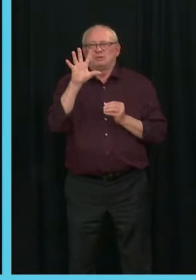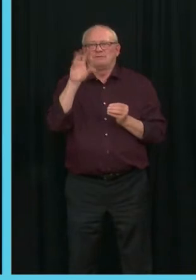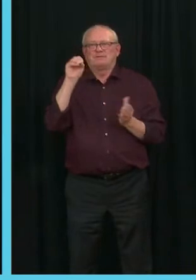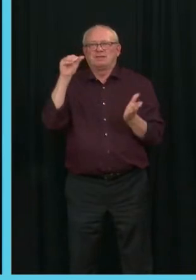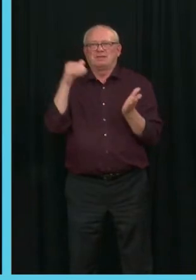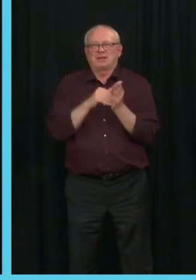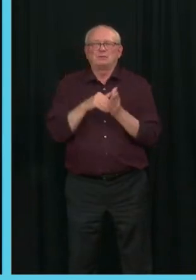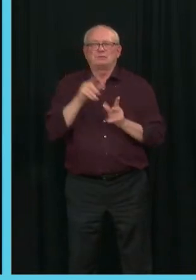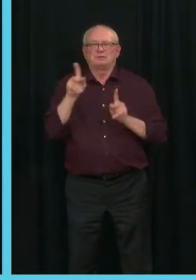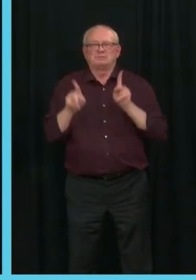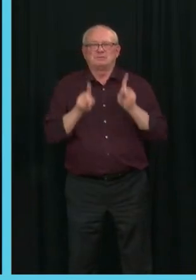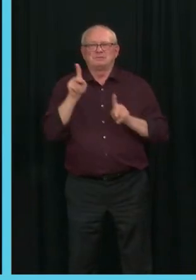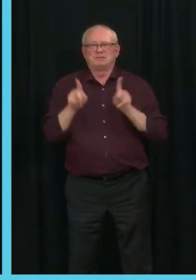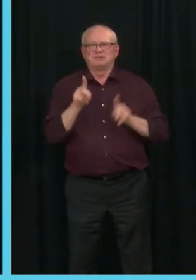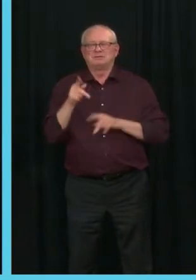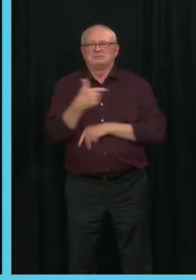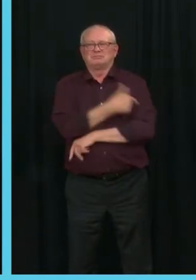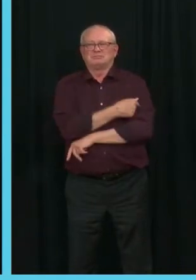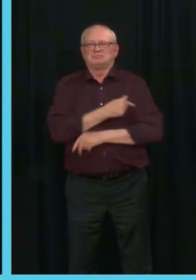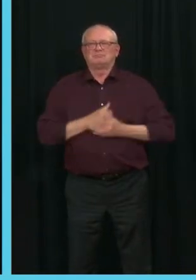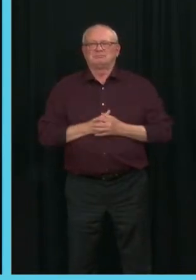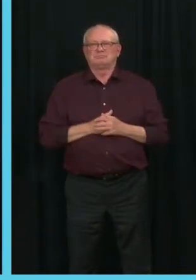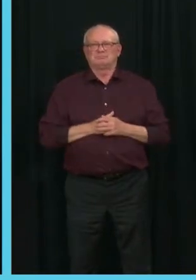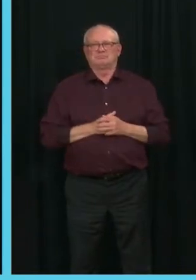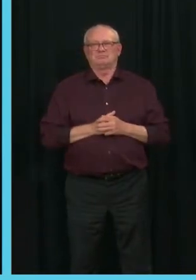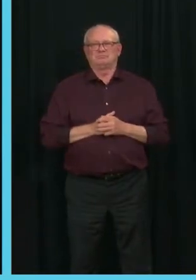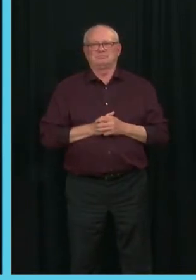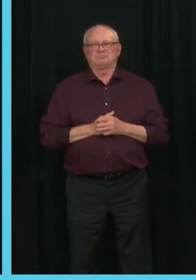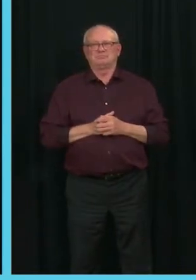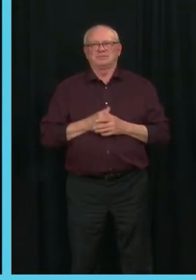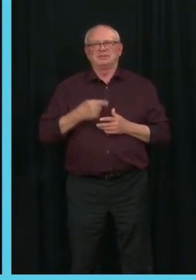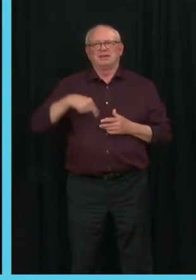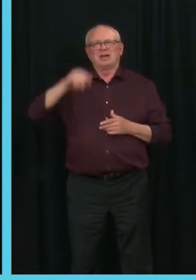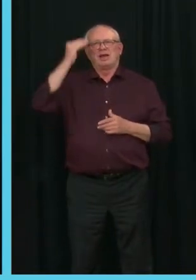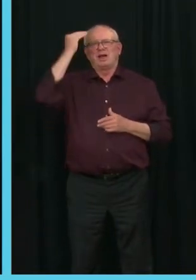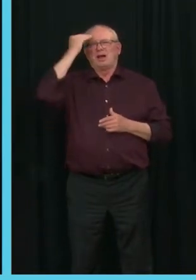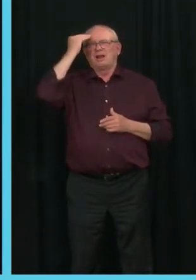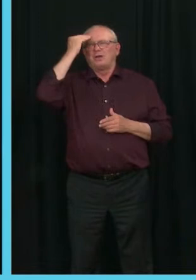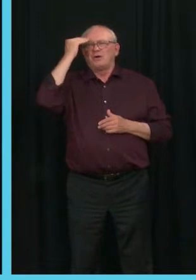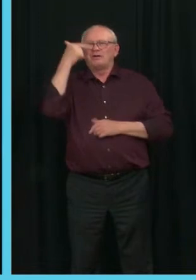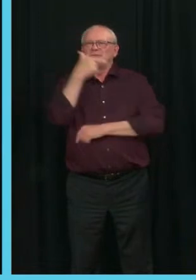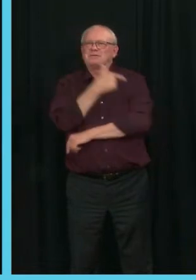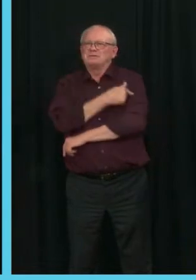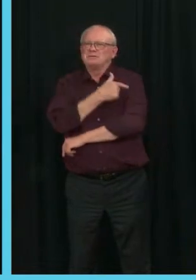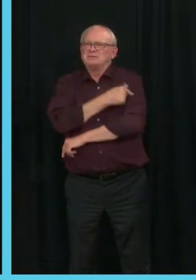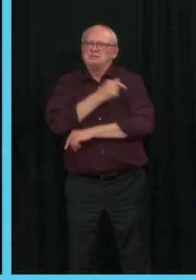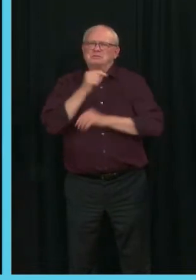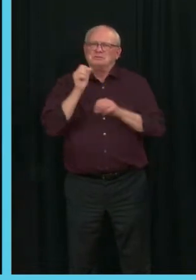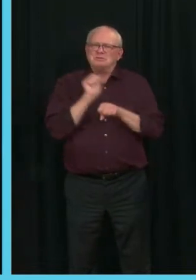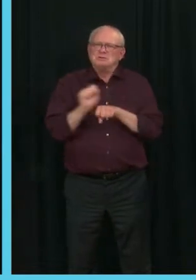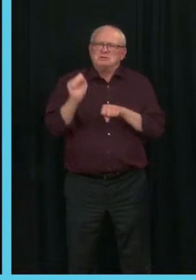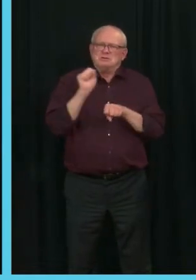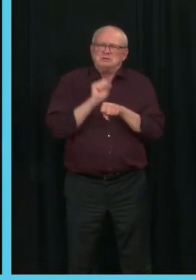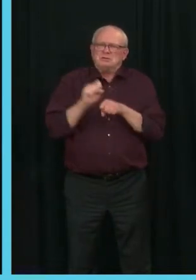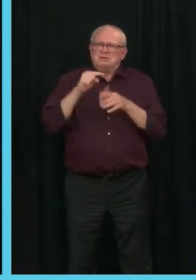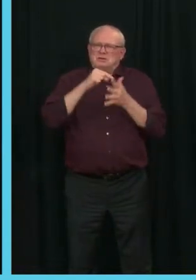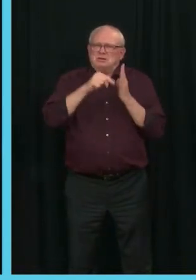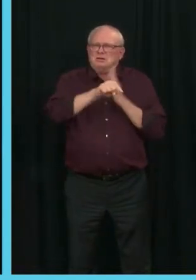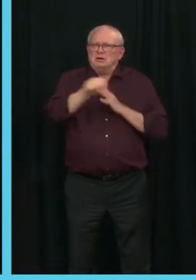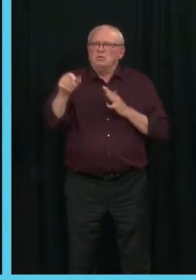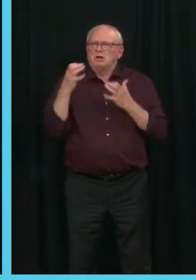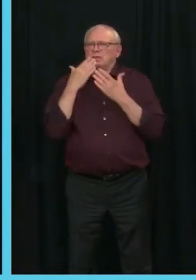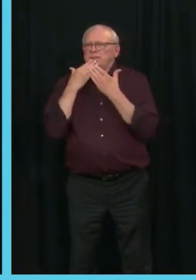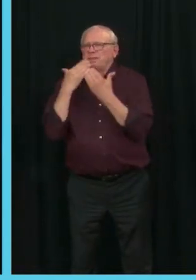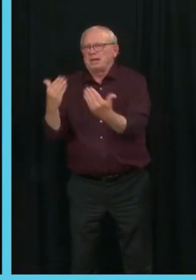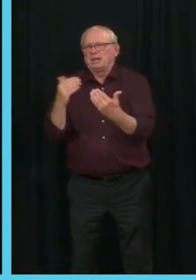course, these doses don't deliver themselves. I want to thank everyone involved in the vaccine rollout. I want to thank